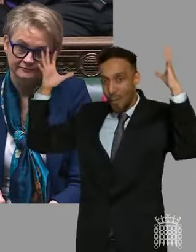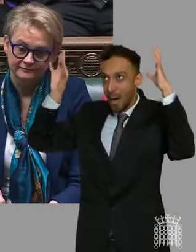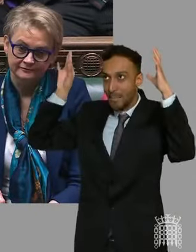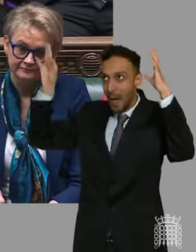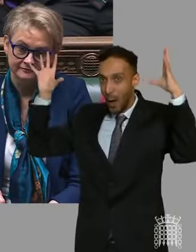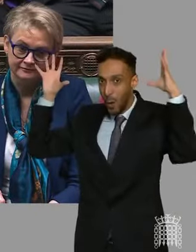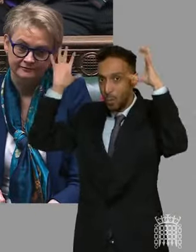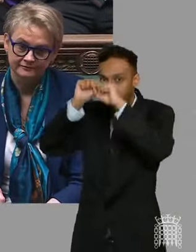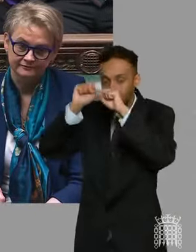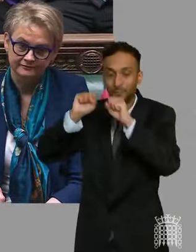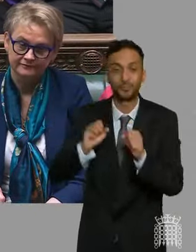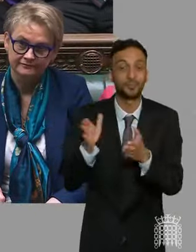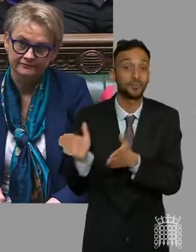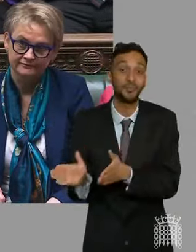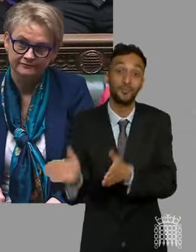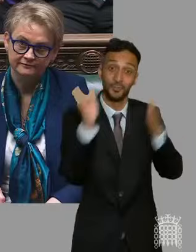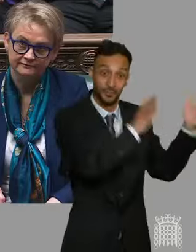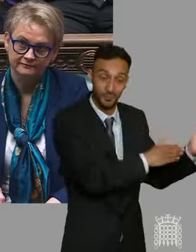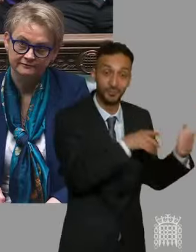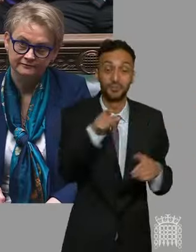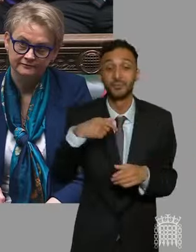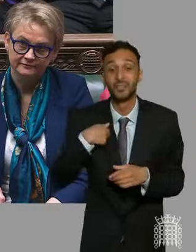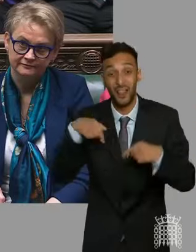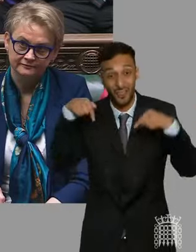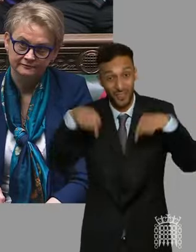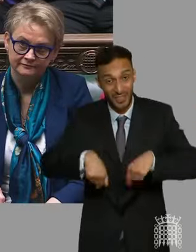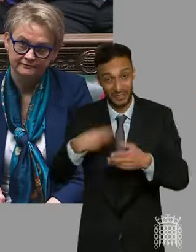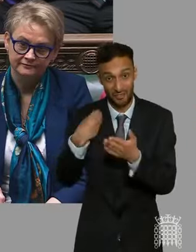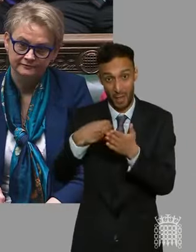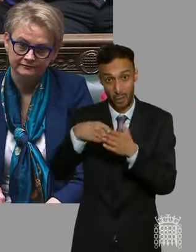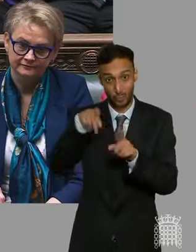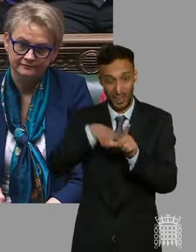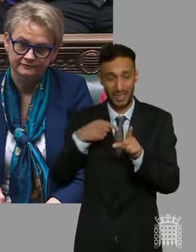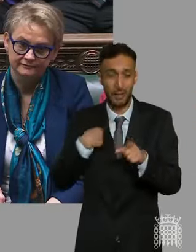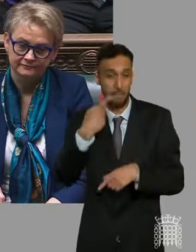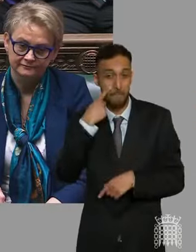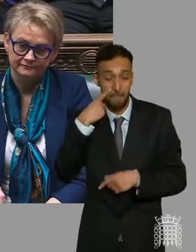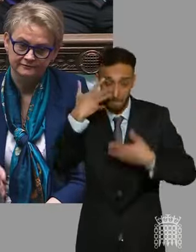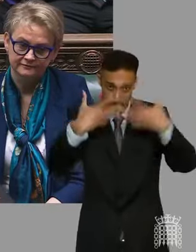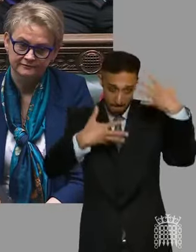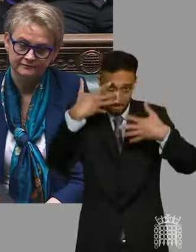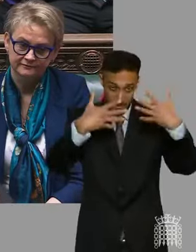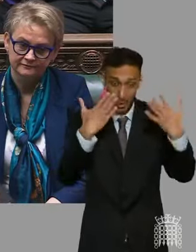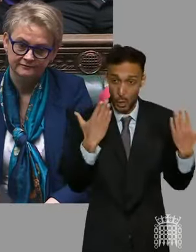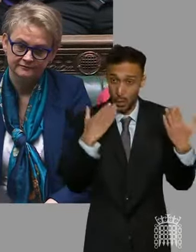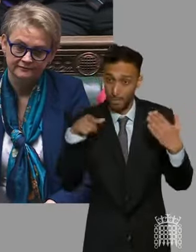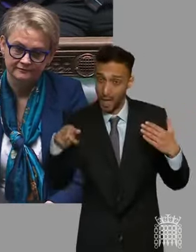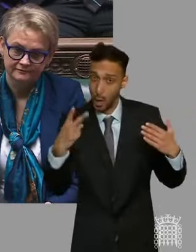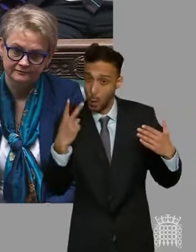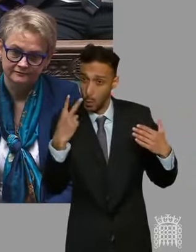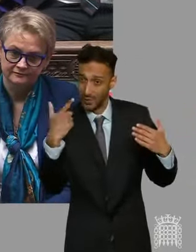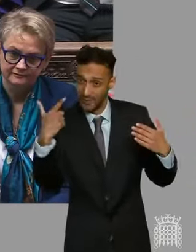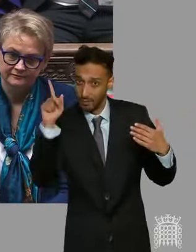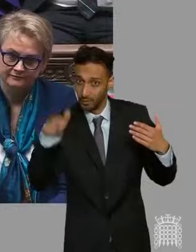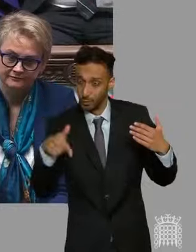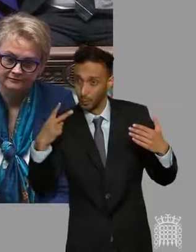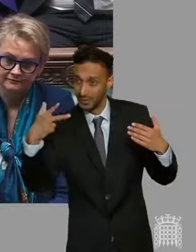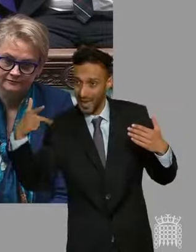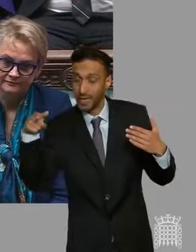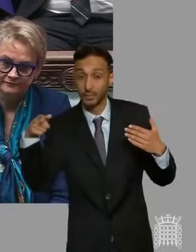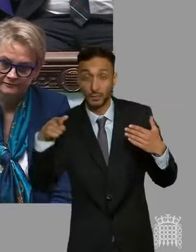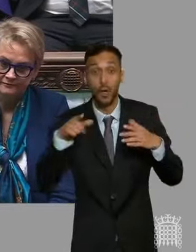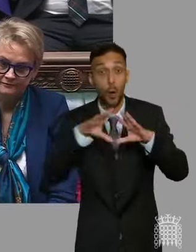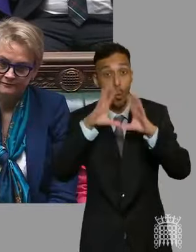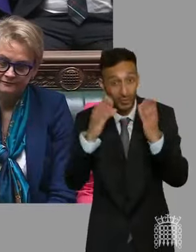year 27-28, that's £13.4 billion increase. That is the largest sustained increase in